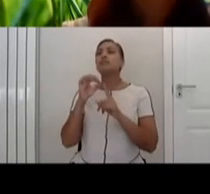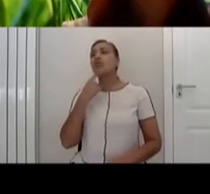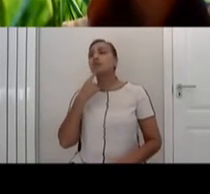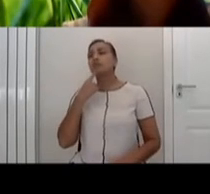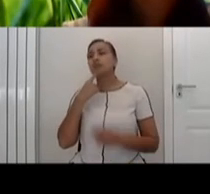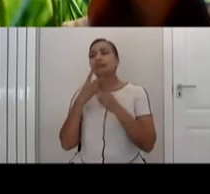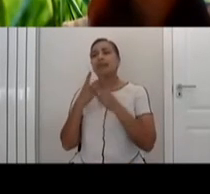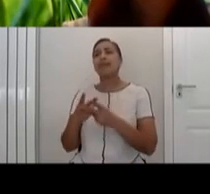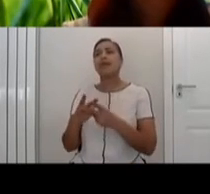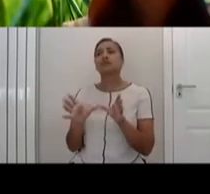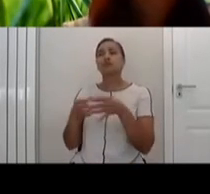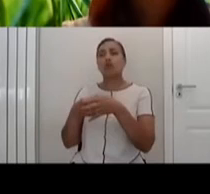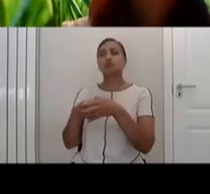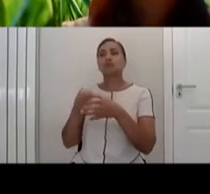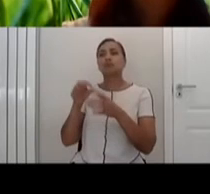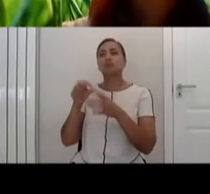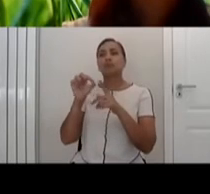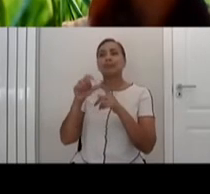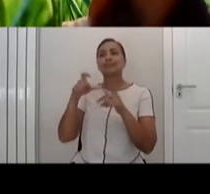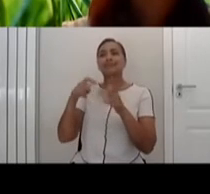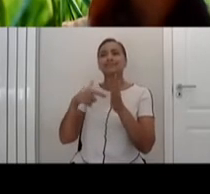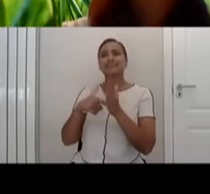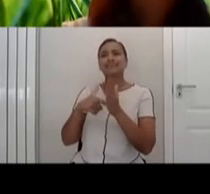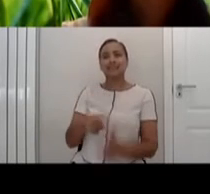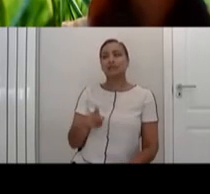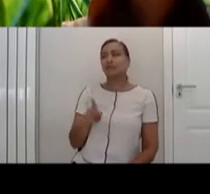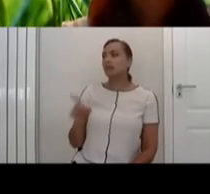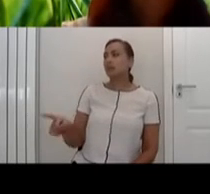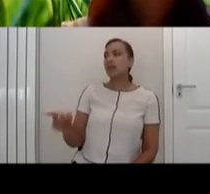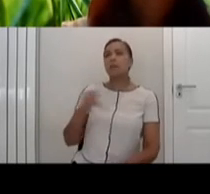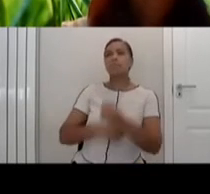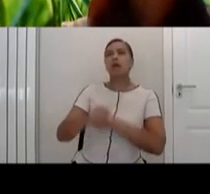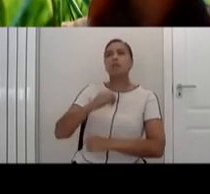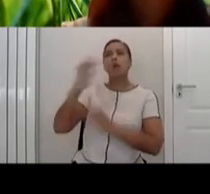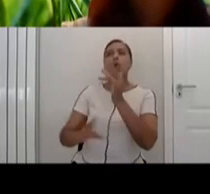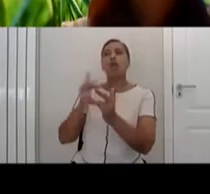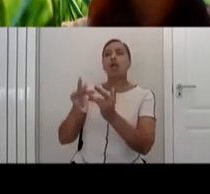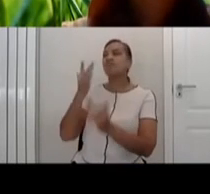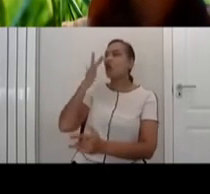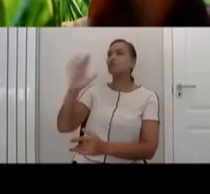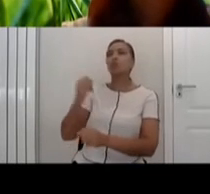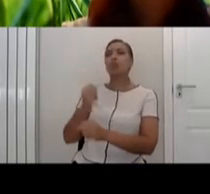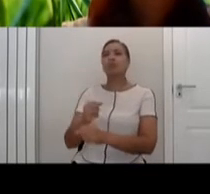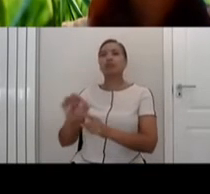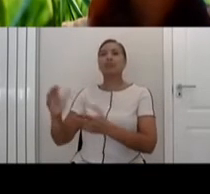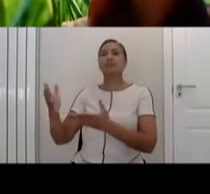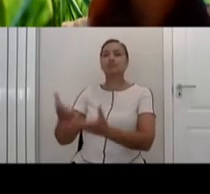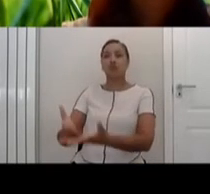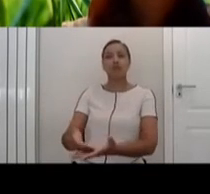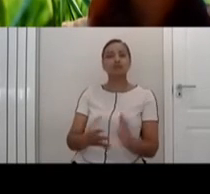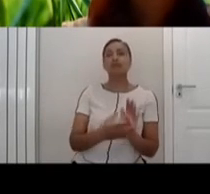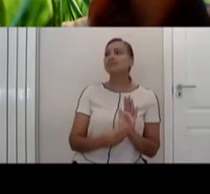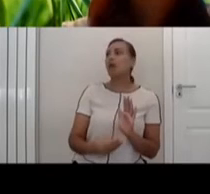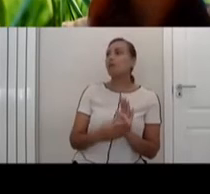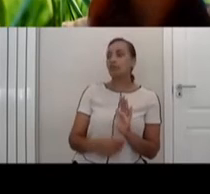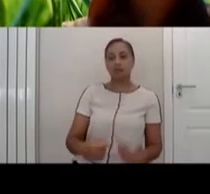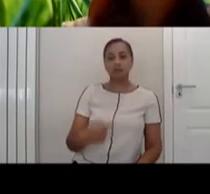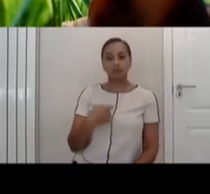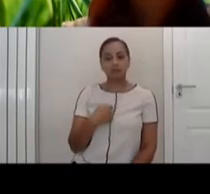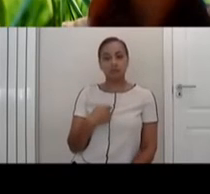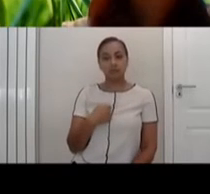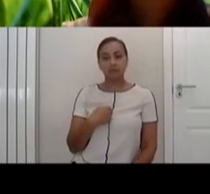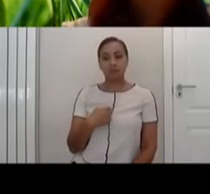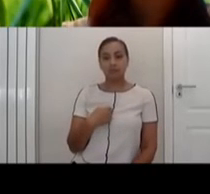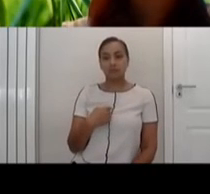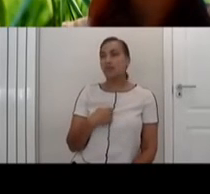almost remote very quickly. They went sort of virtual GPs. Now, To give you an example, I just arranged my